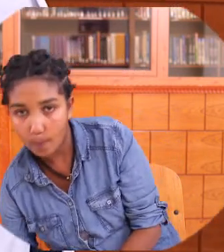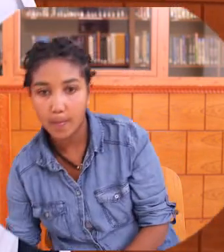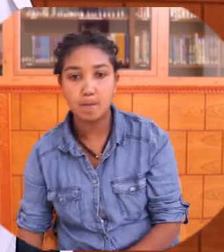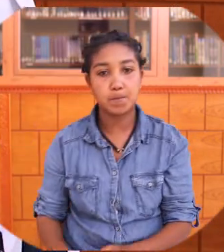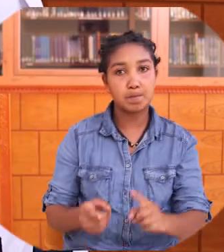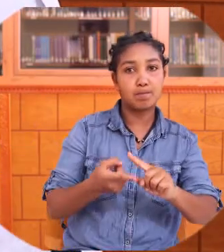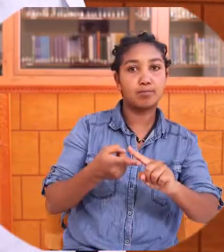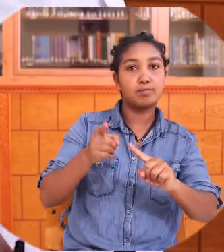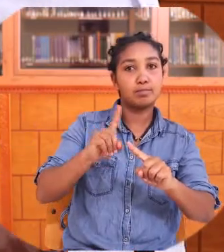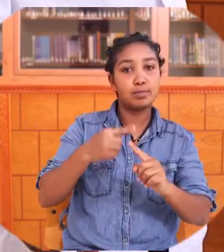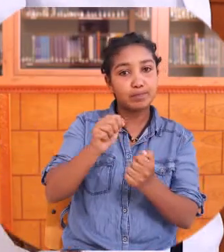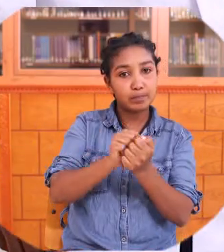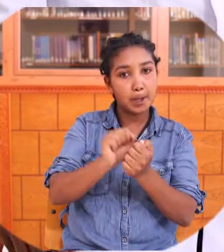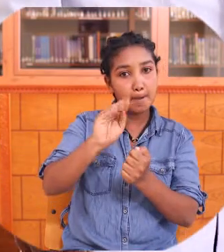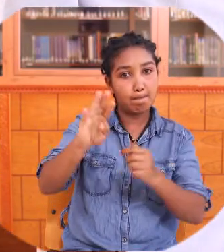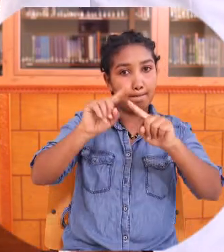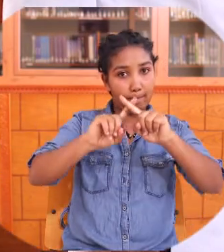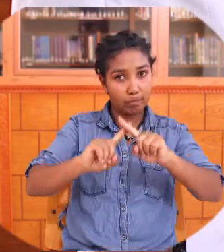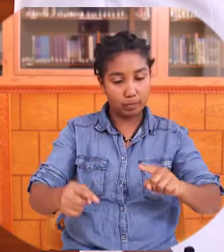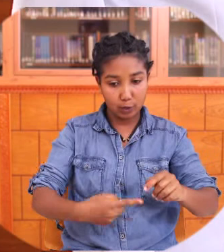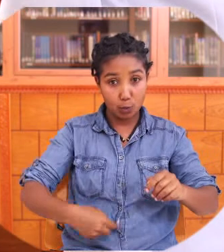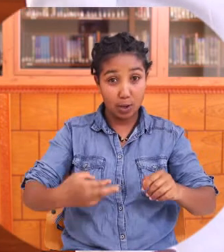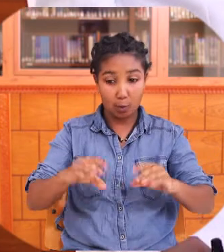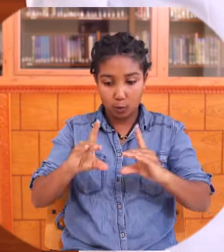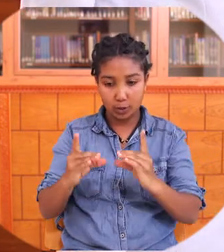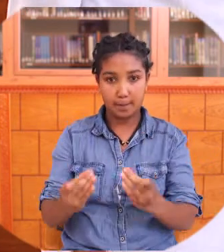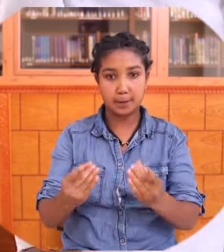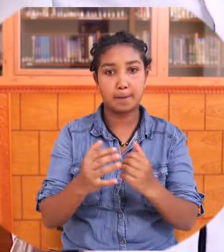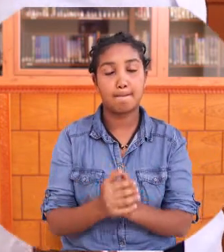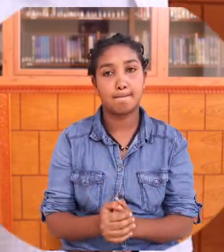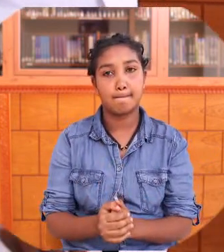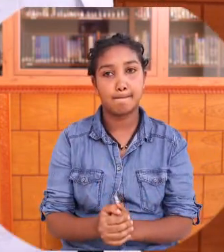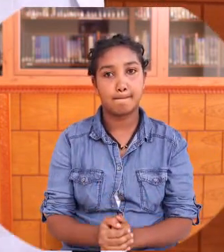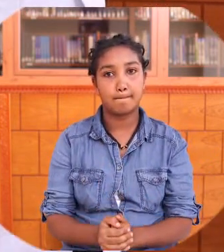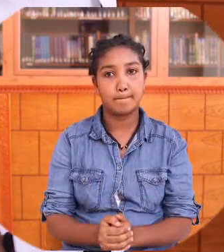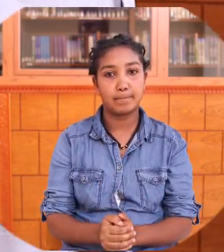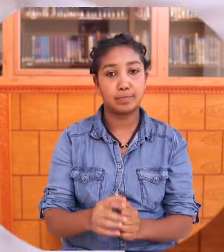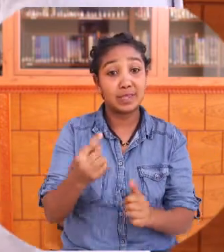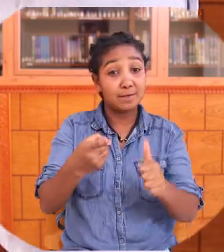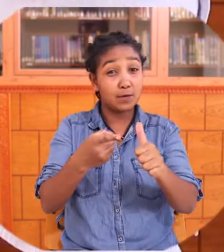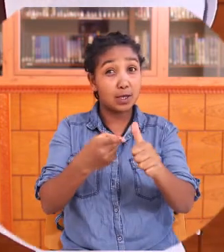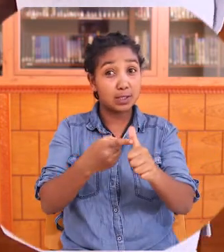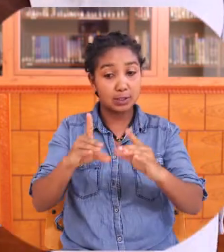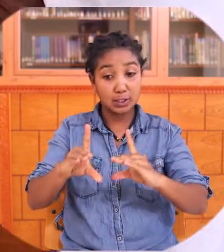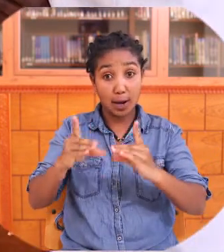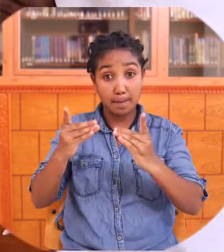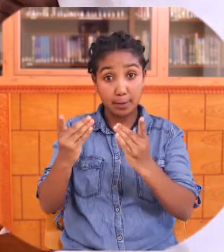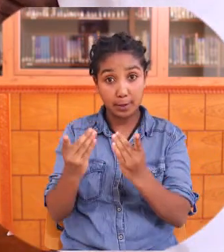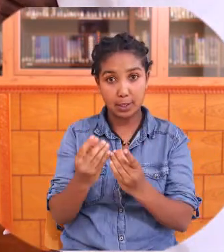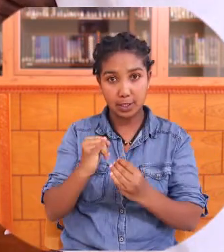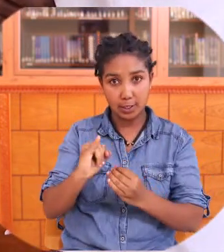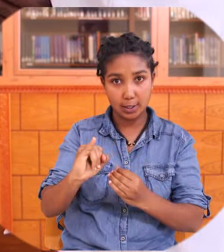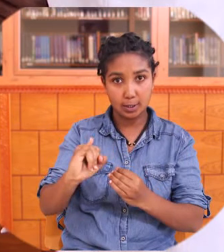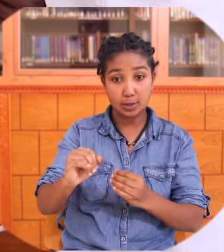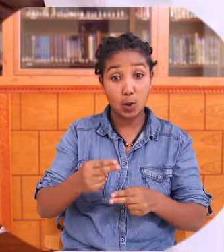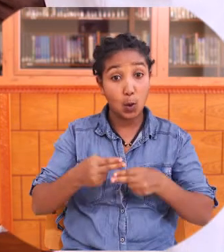Ruminant animals have four specialized stomachs or chambers. The first chamber